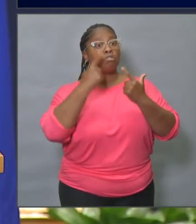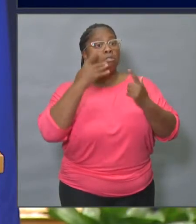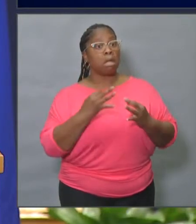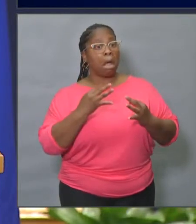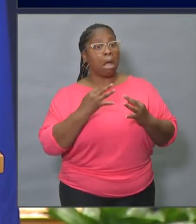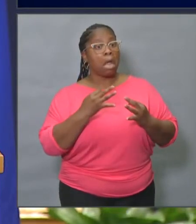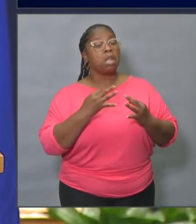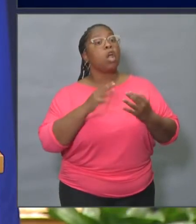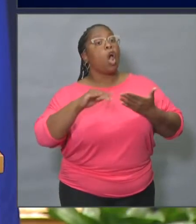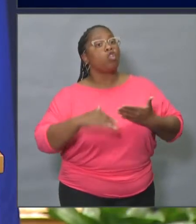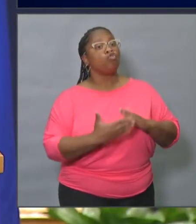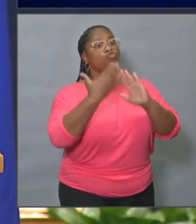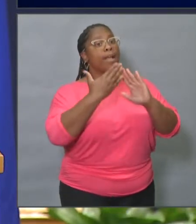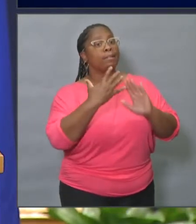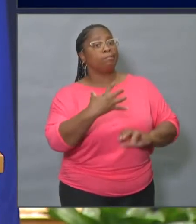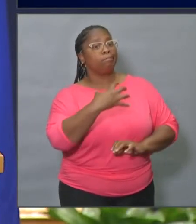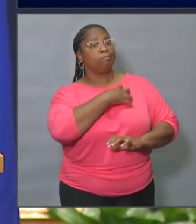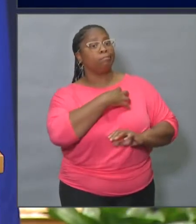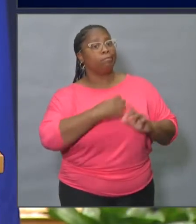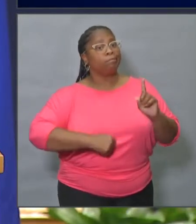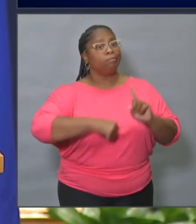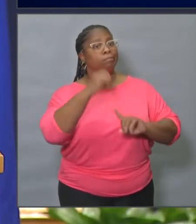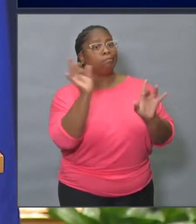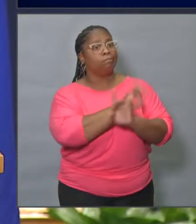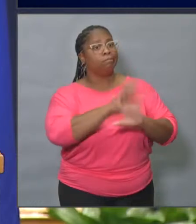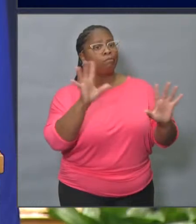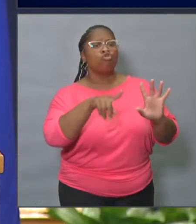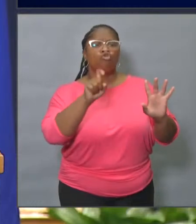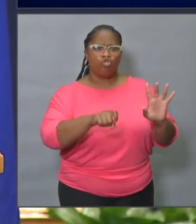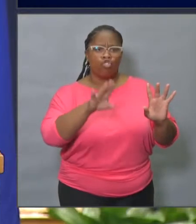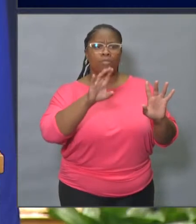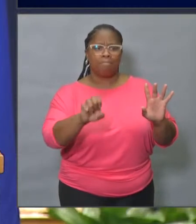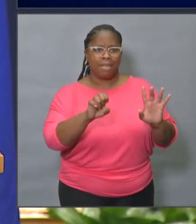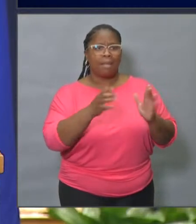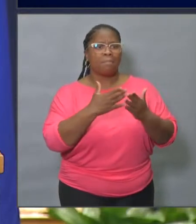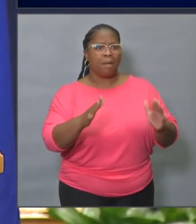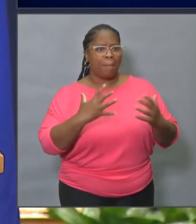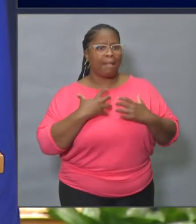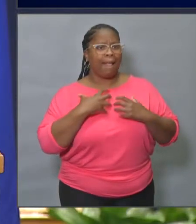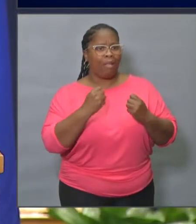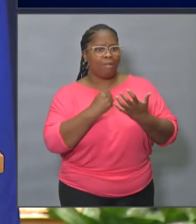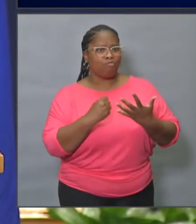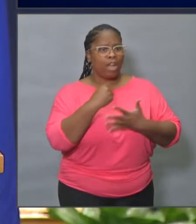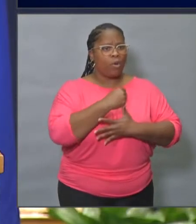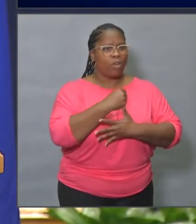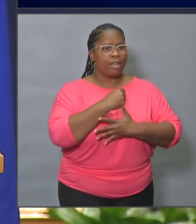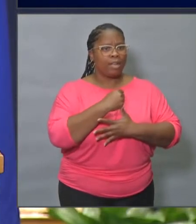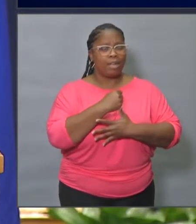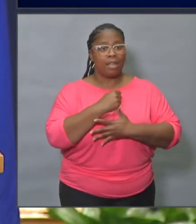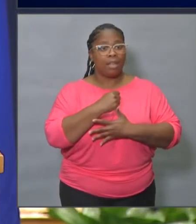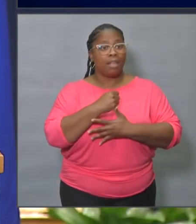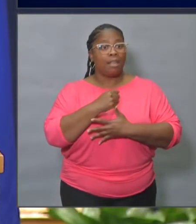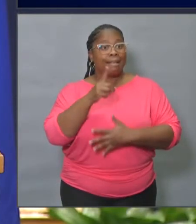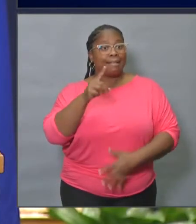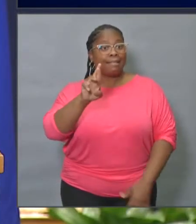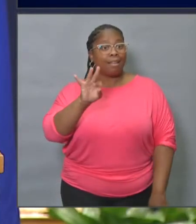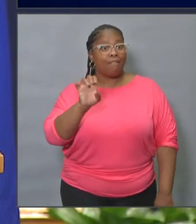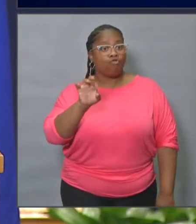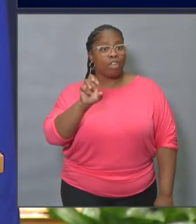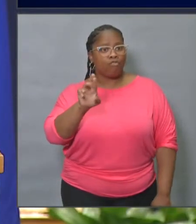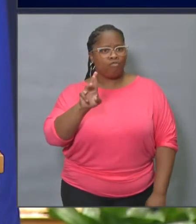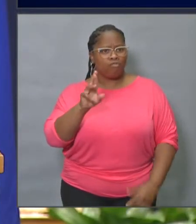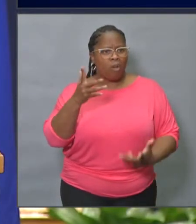public health priority. And as Dr. Barbara Ferrer has said, the root cause of health inequities, especially during